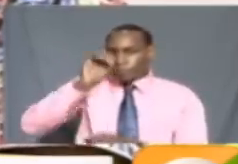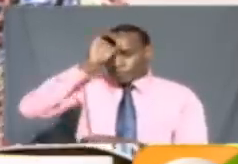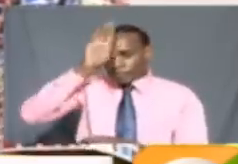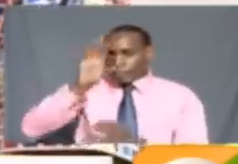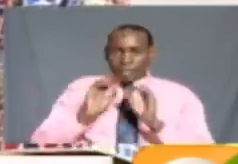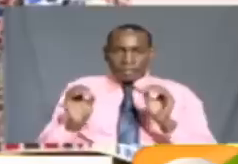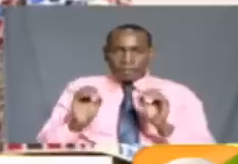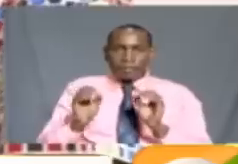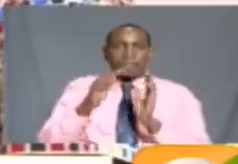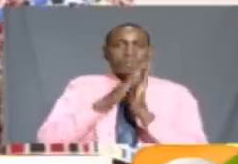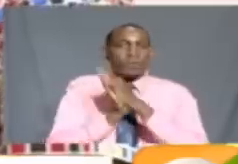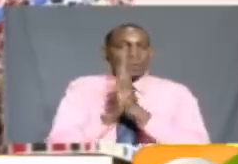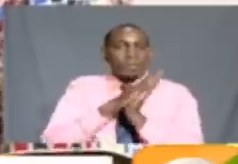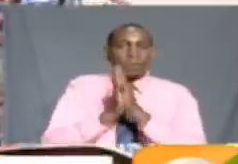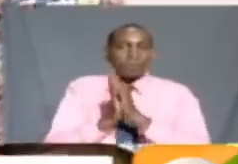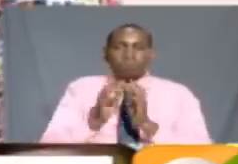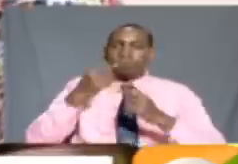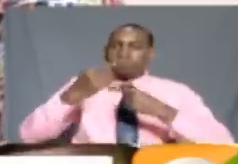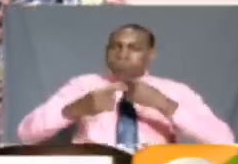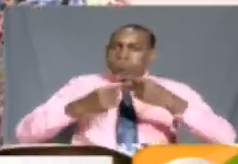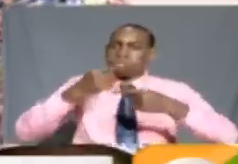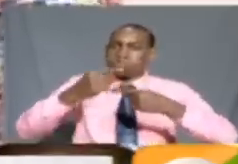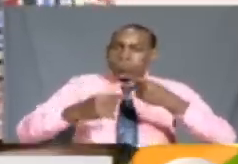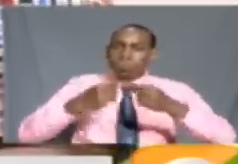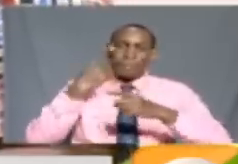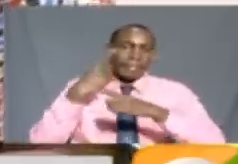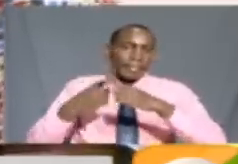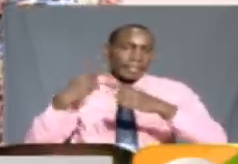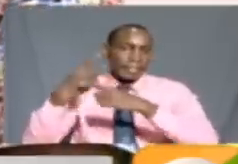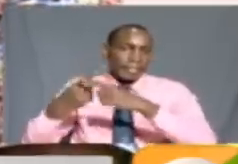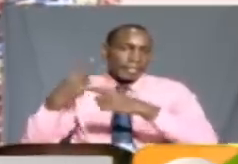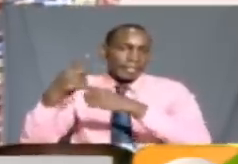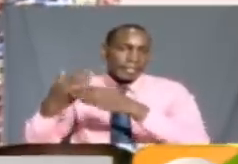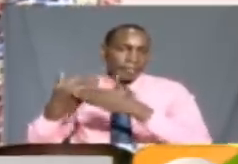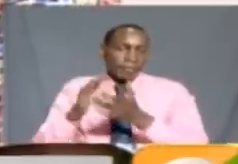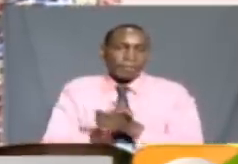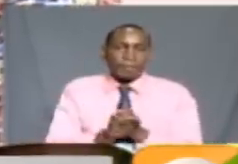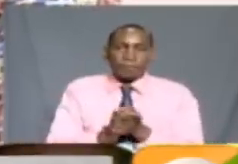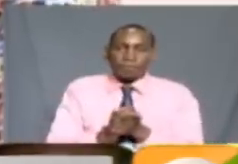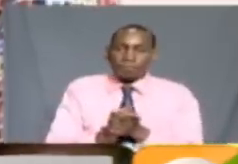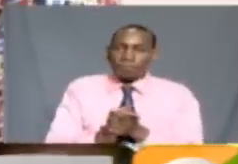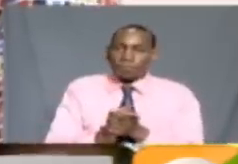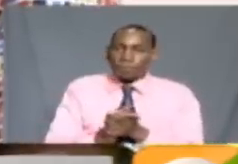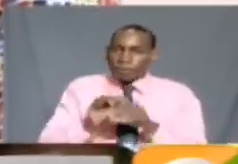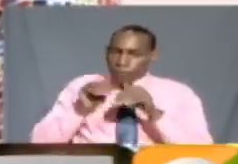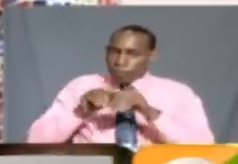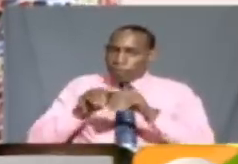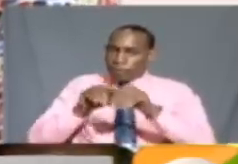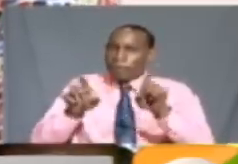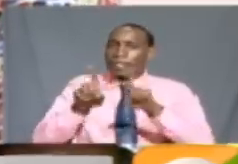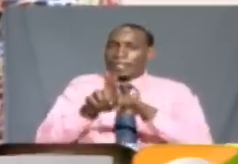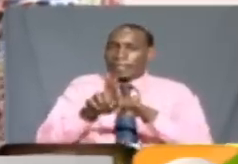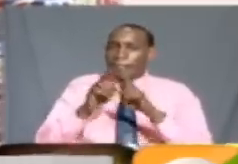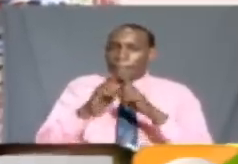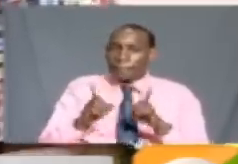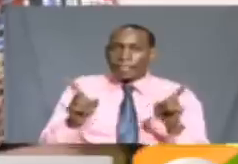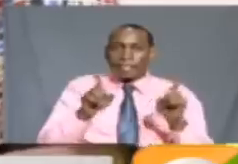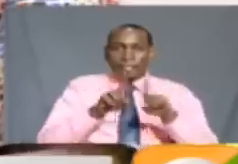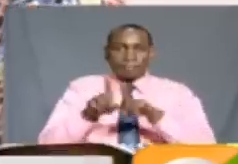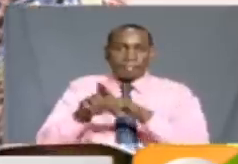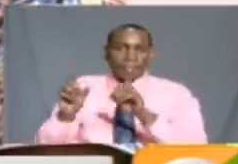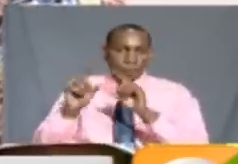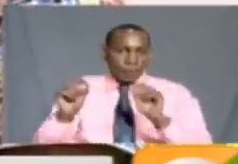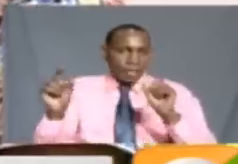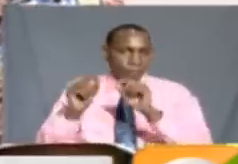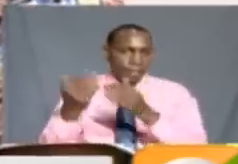a narrative that has been building up over the years, and we've been following it closely. But just like Juliet has